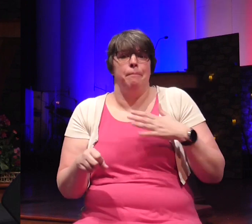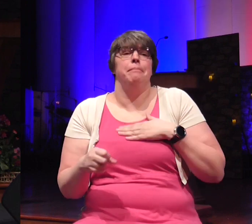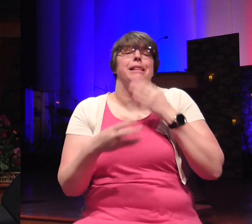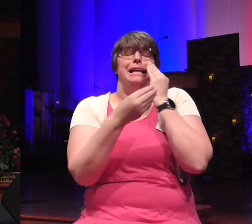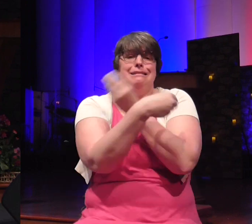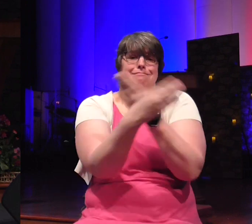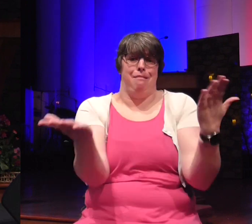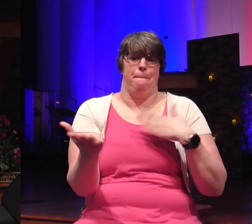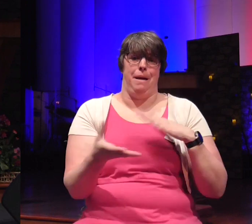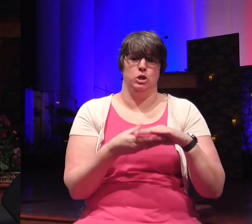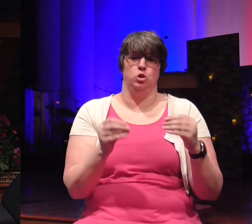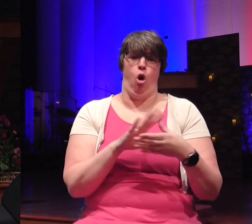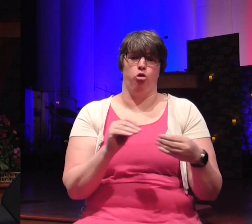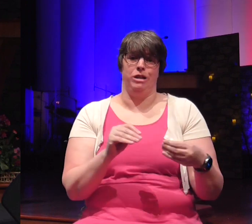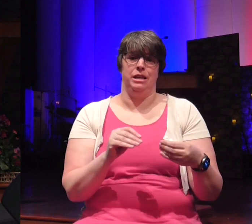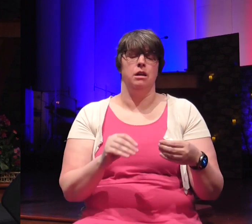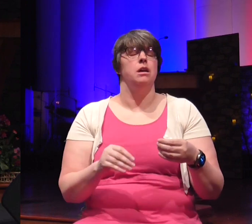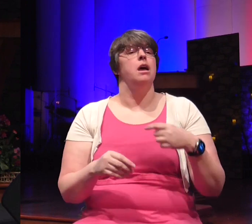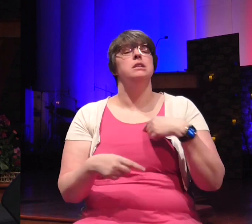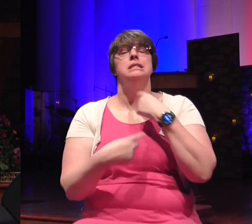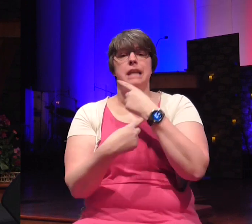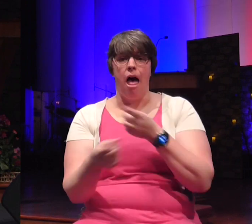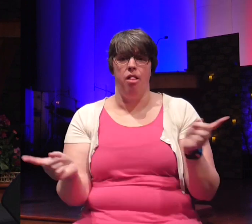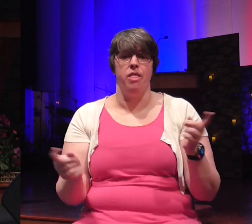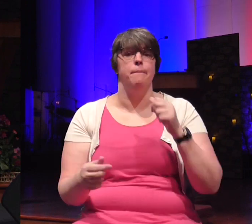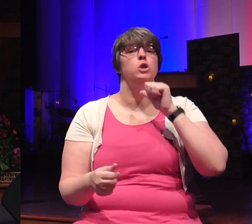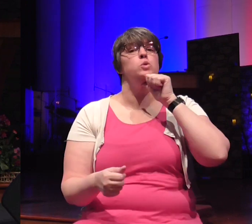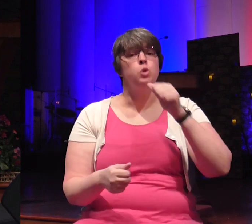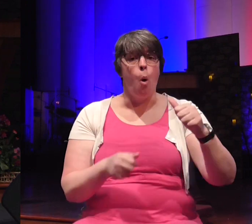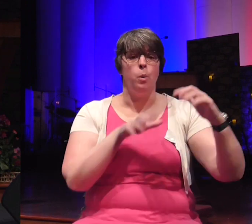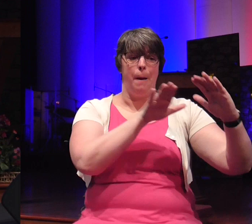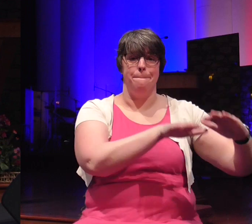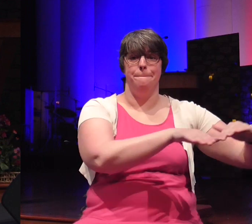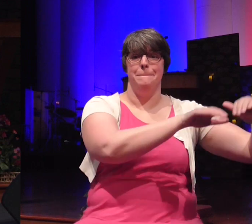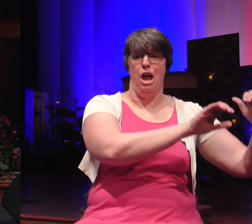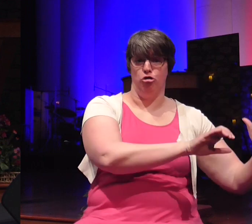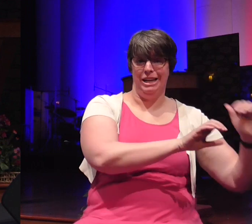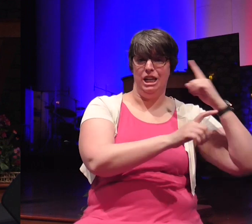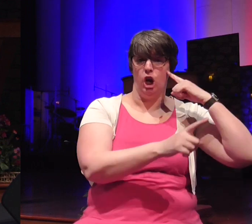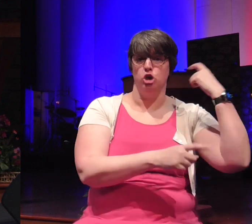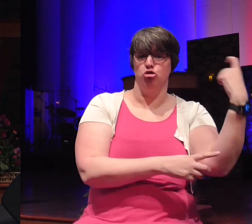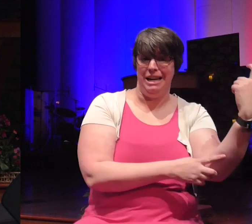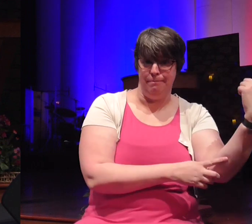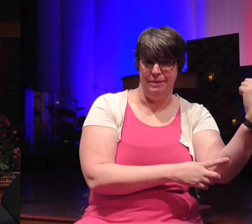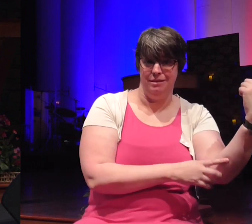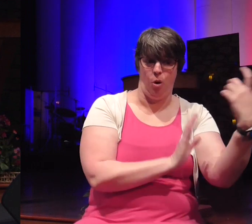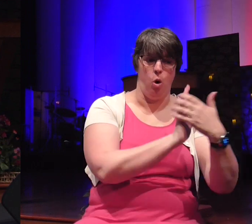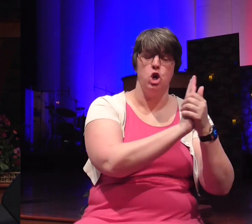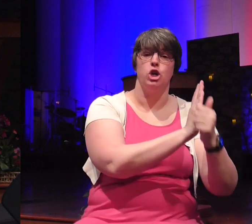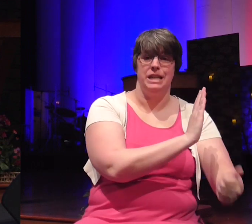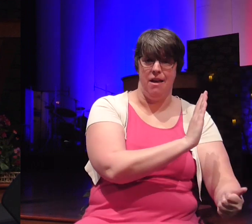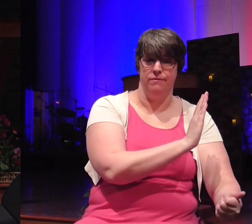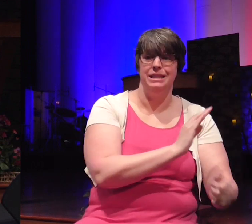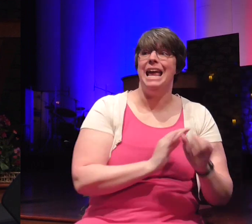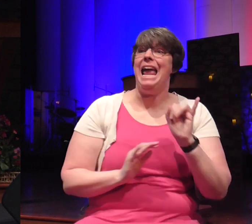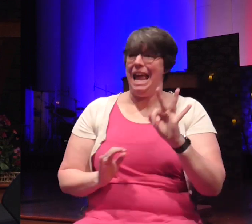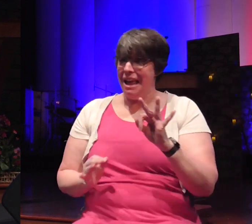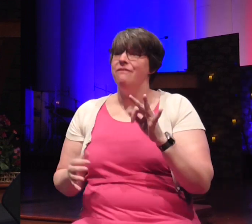don't bury your dreams. And don't bury your gifts. And if you have, go dig them